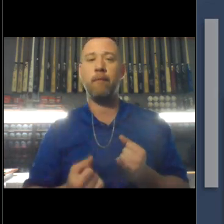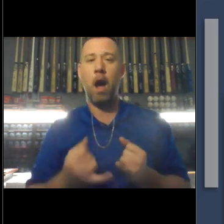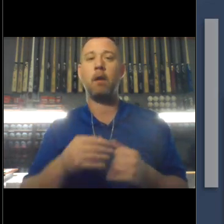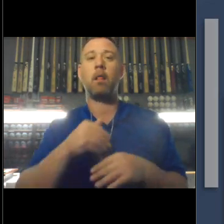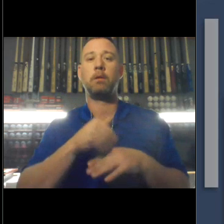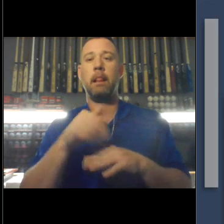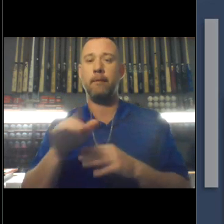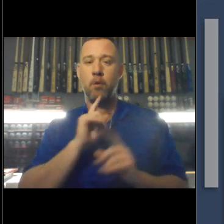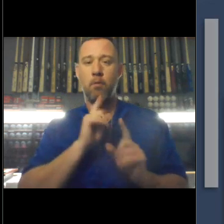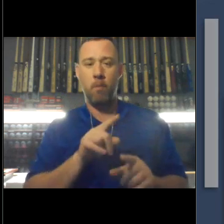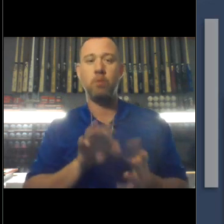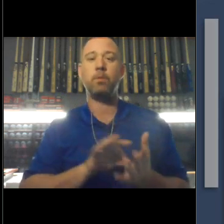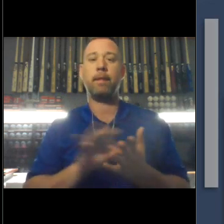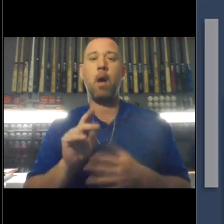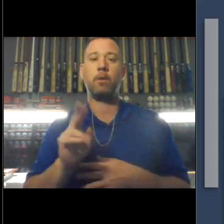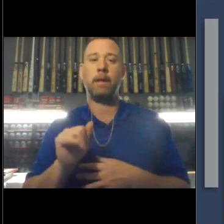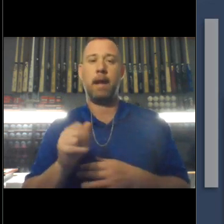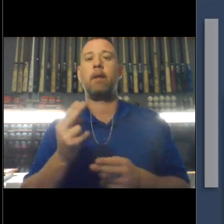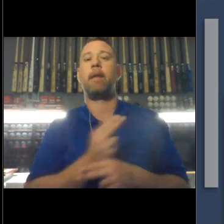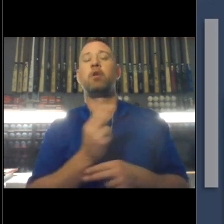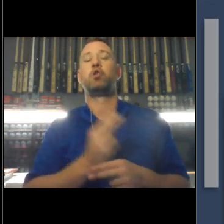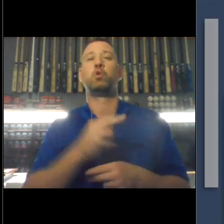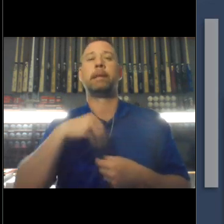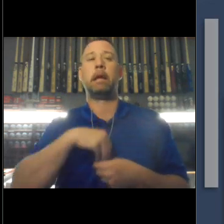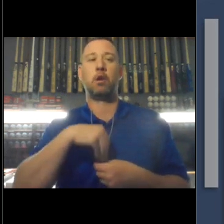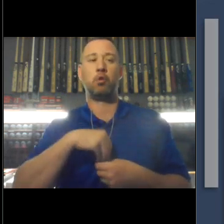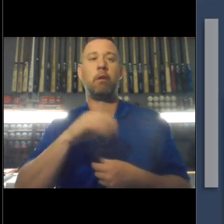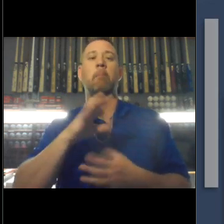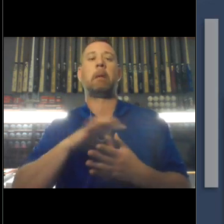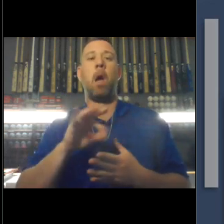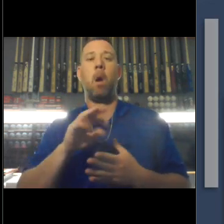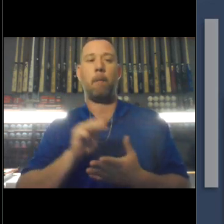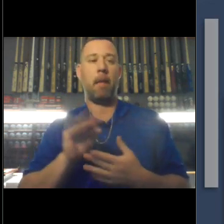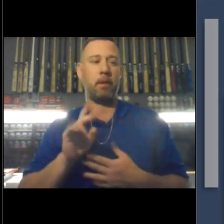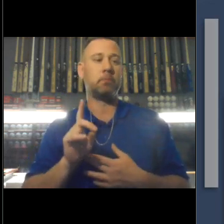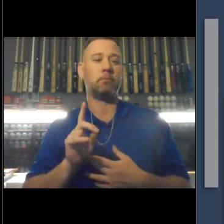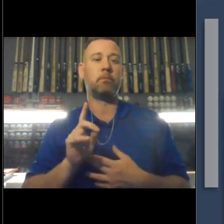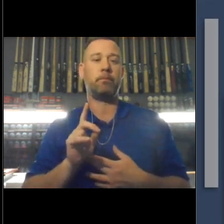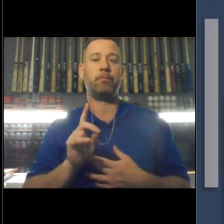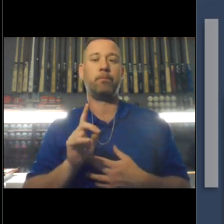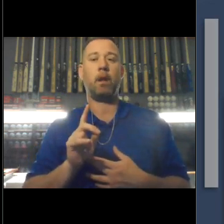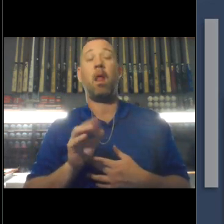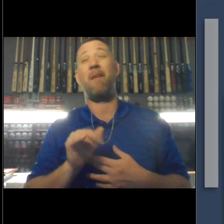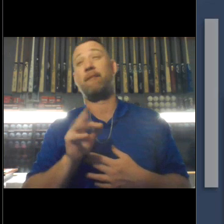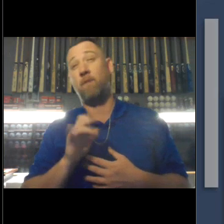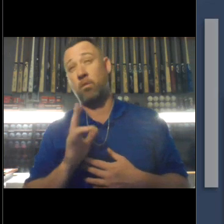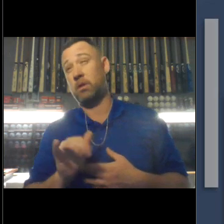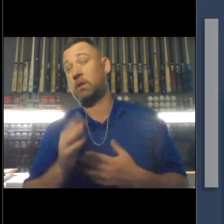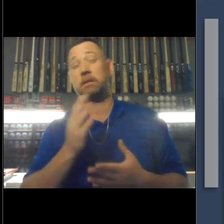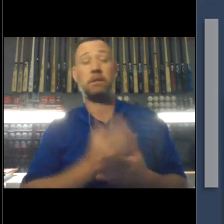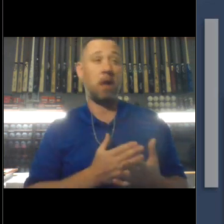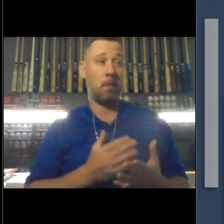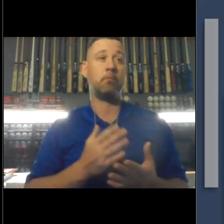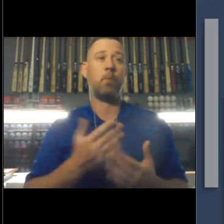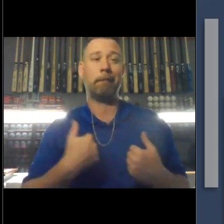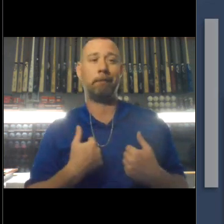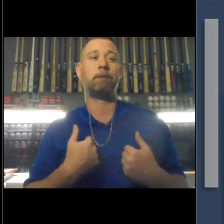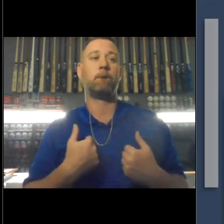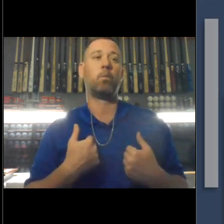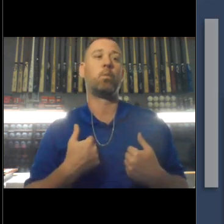with count data that use the interim count methodology. And unfortunately, some of these that we do have were submitted